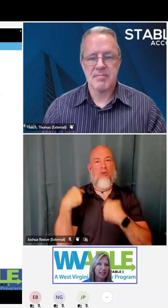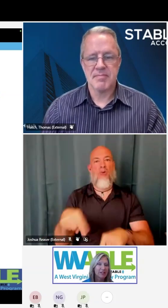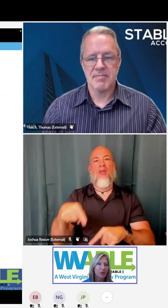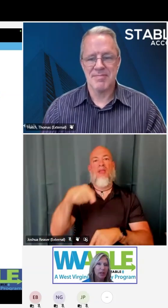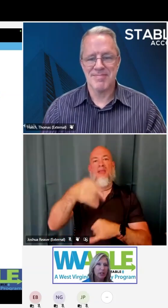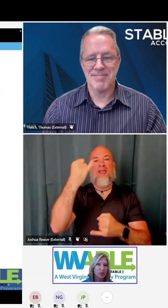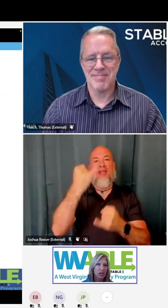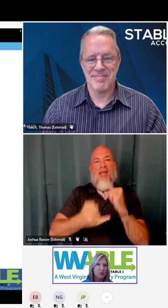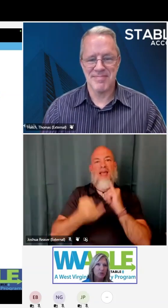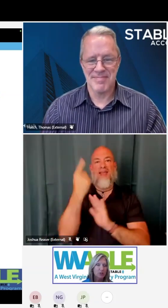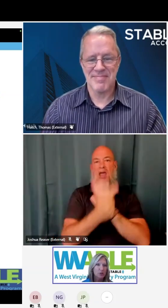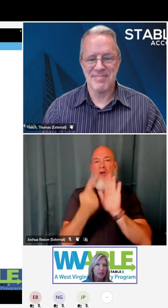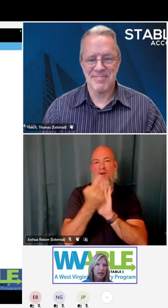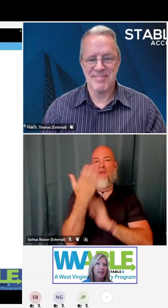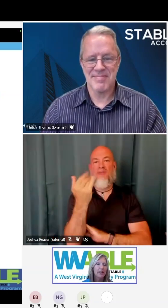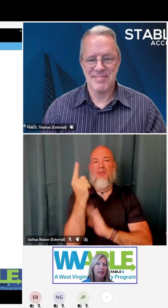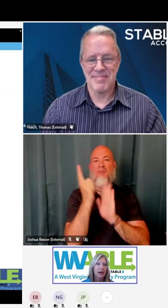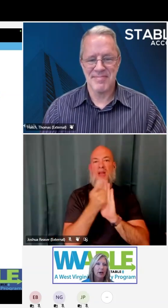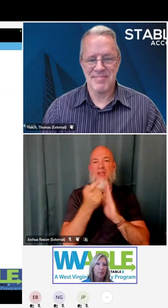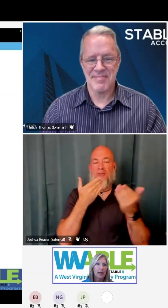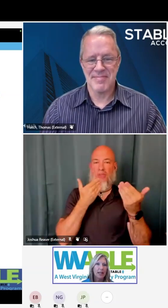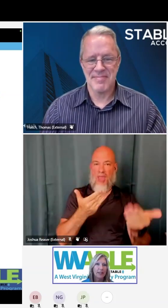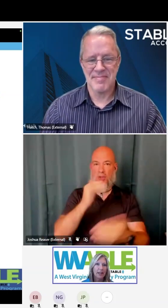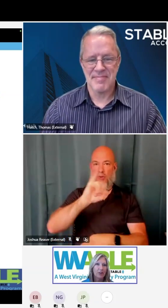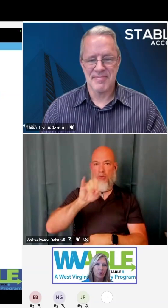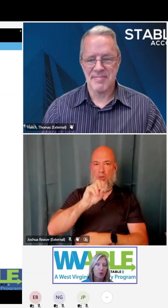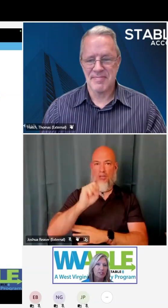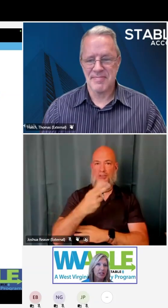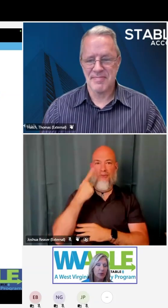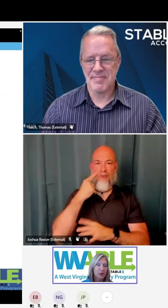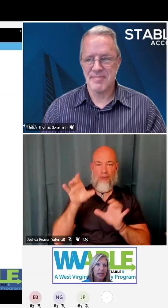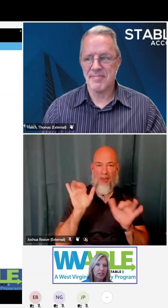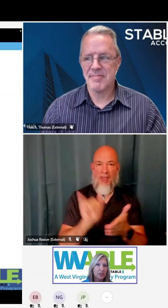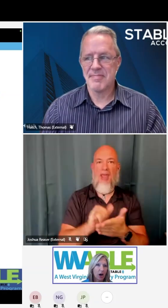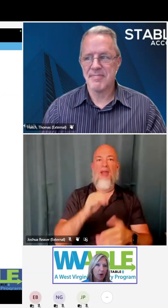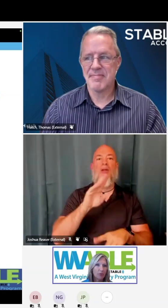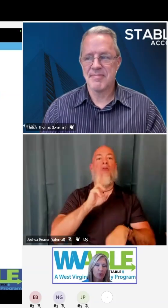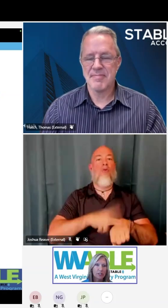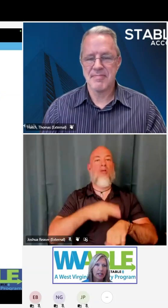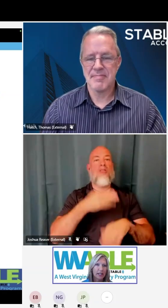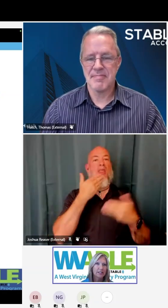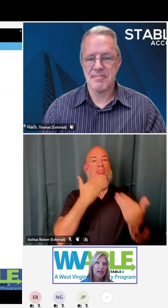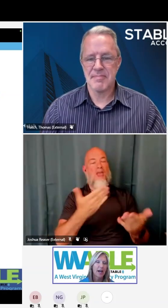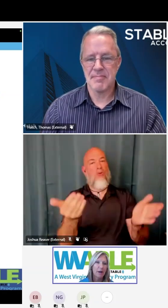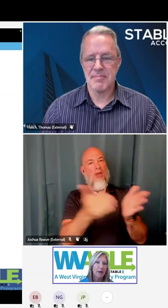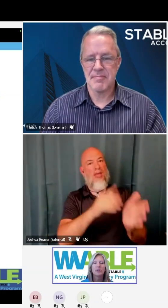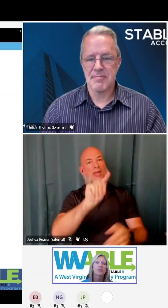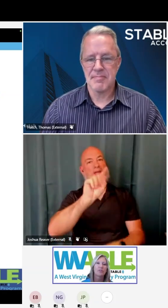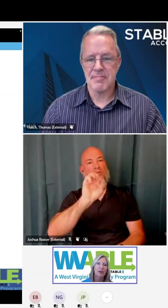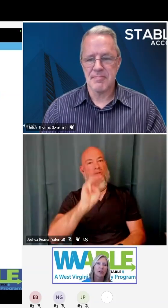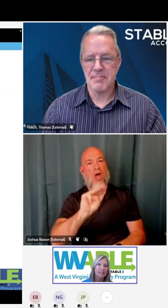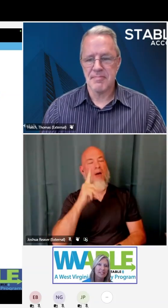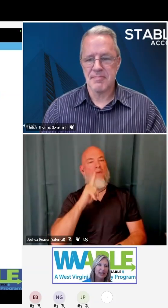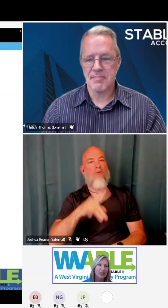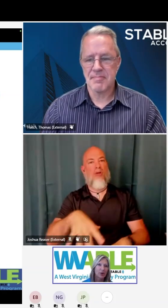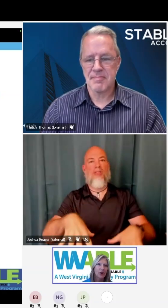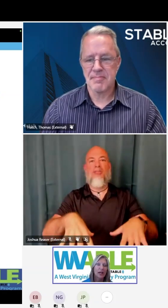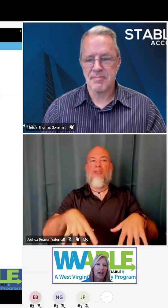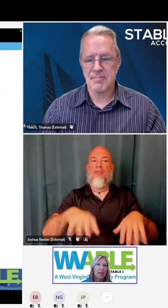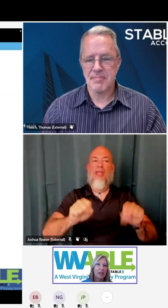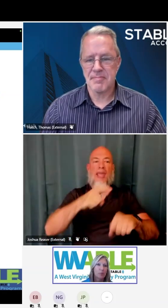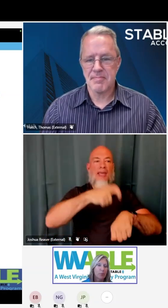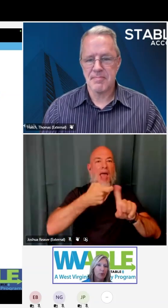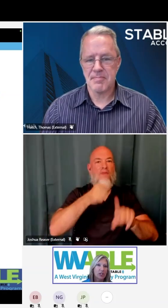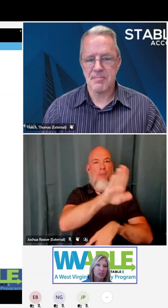and 15 minutes. So thank you, Josh, for doing that. And then, of course, thank you again, Tom, for taking time out of your very busy